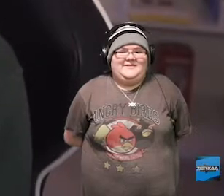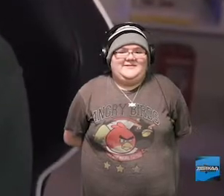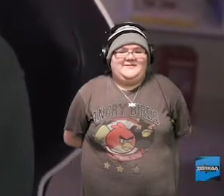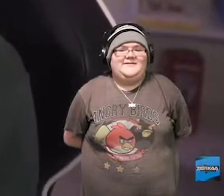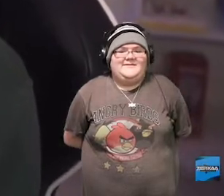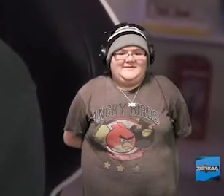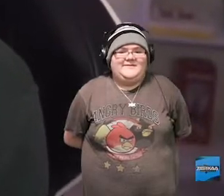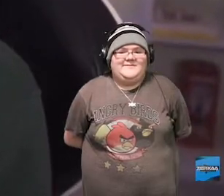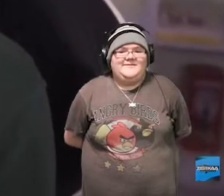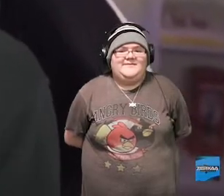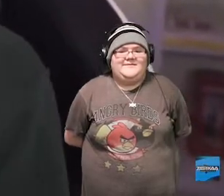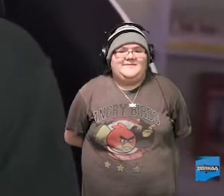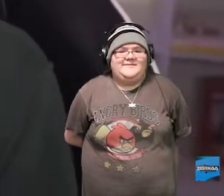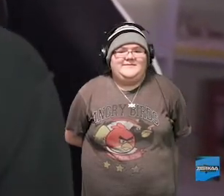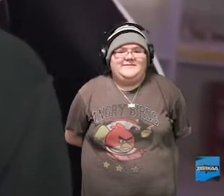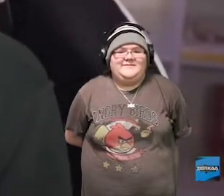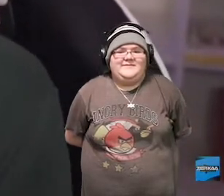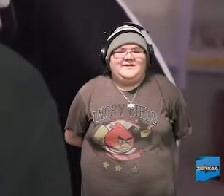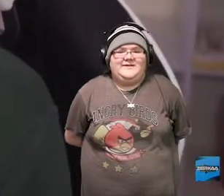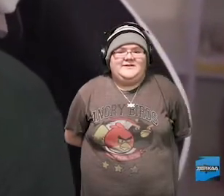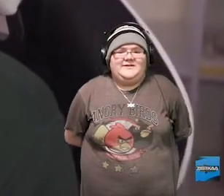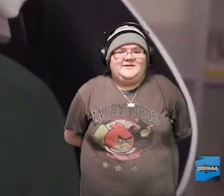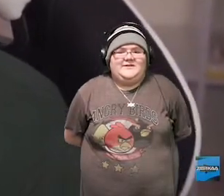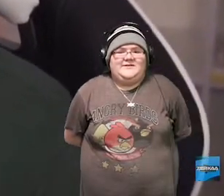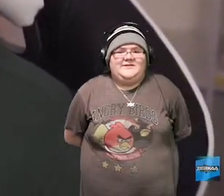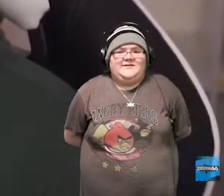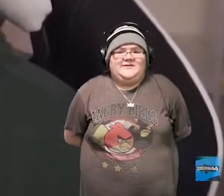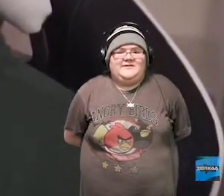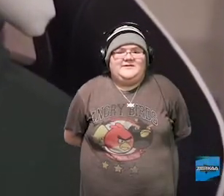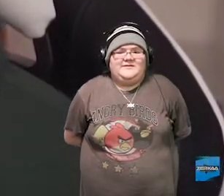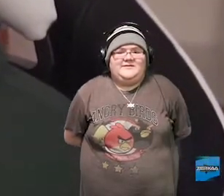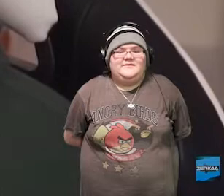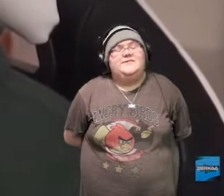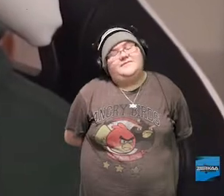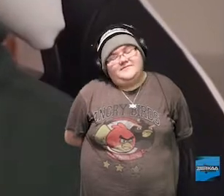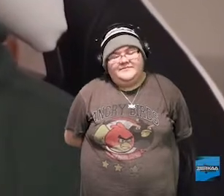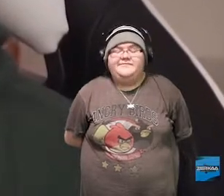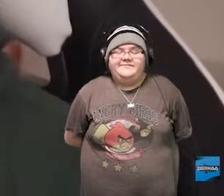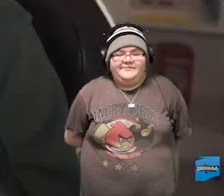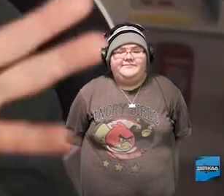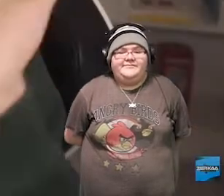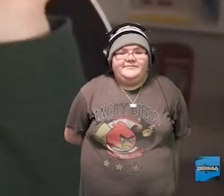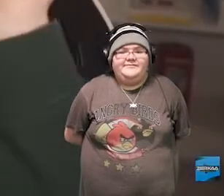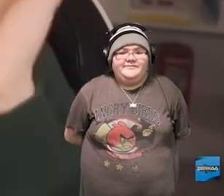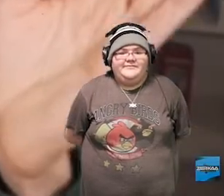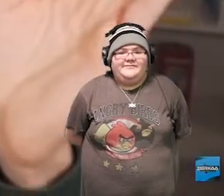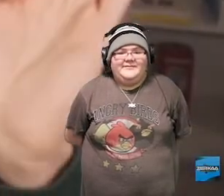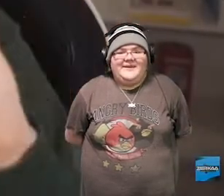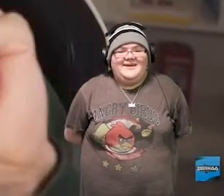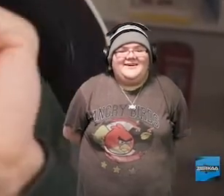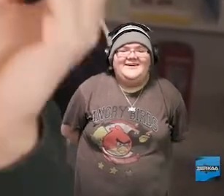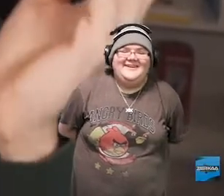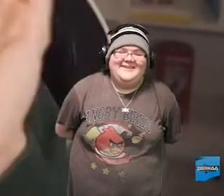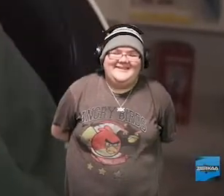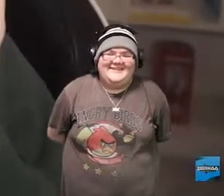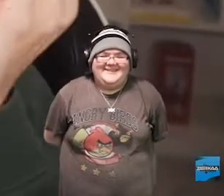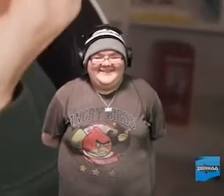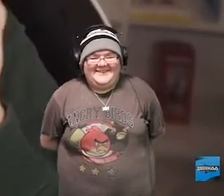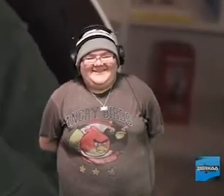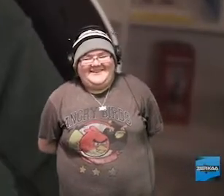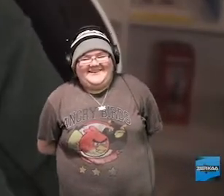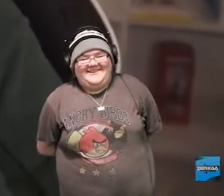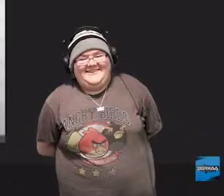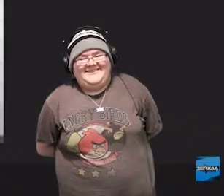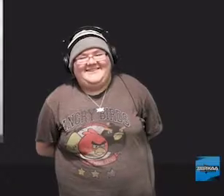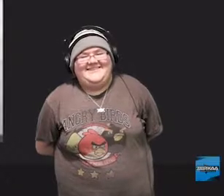better head start than what you think you do, and you're more likely just to get into it opposed to being overwhelmed by all this information you've got to try and consume. Anyway, waffling. Do not need to waffle, but anyone who wants